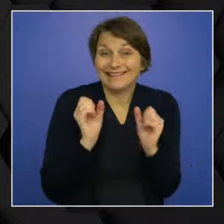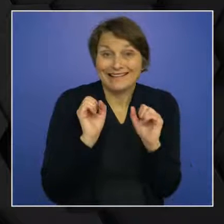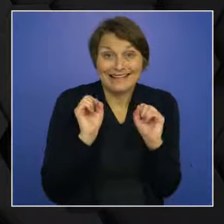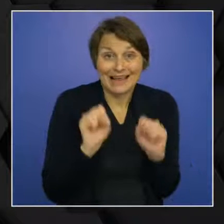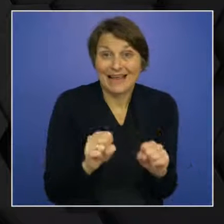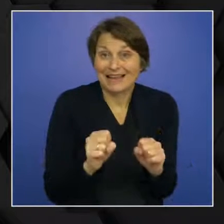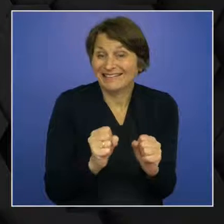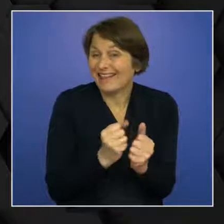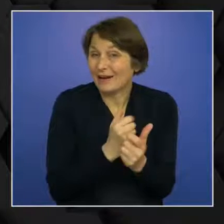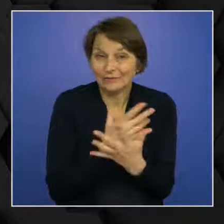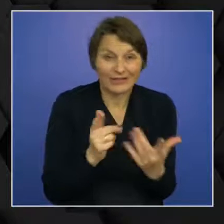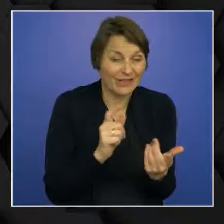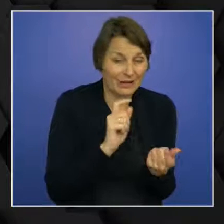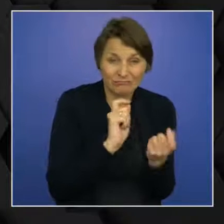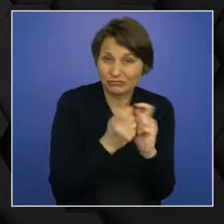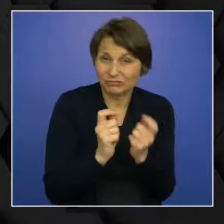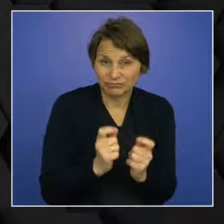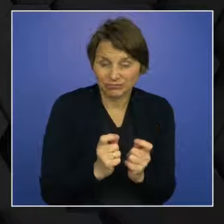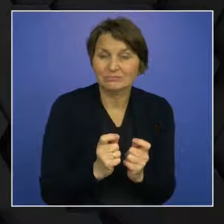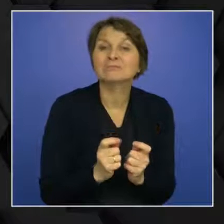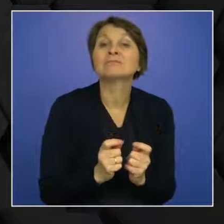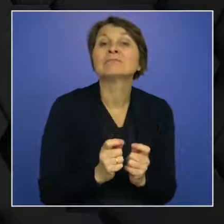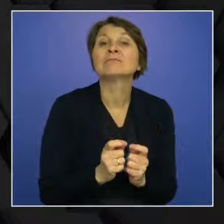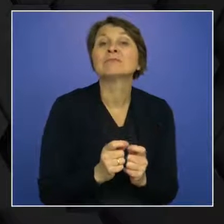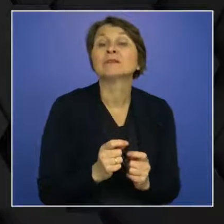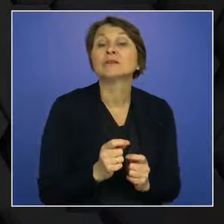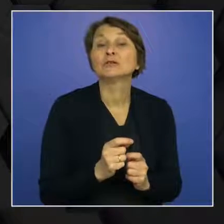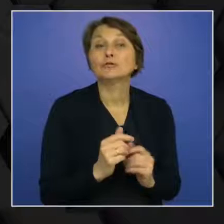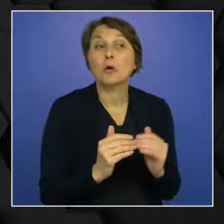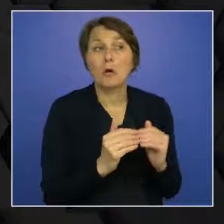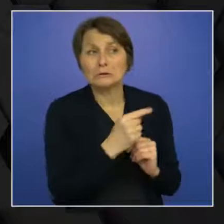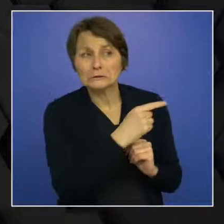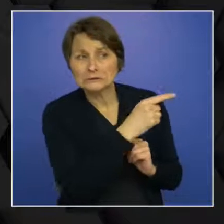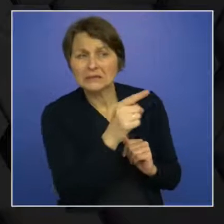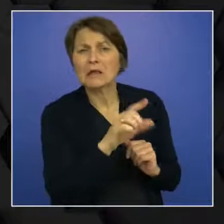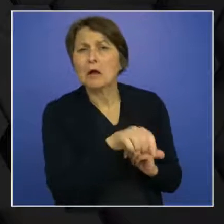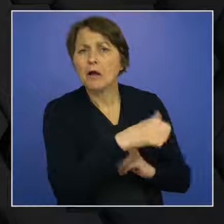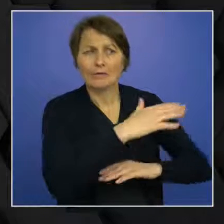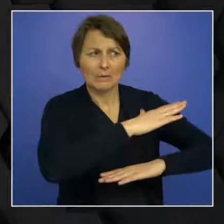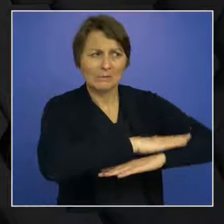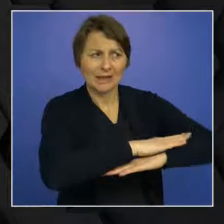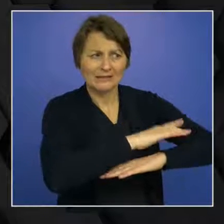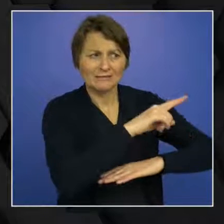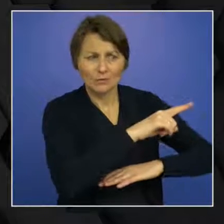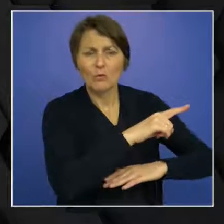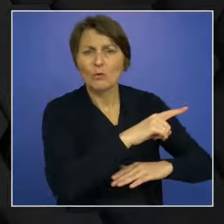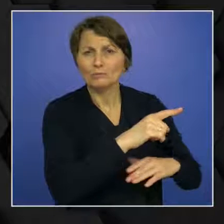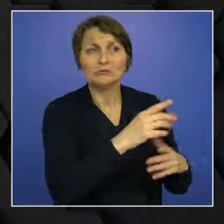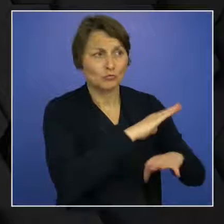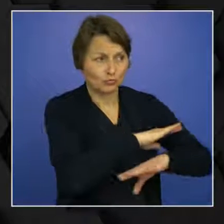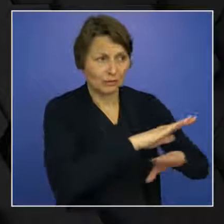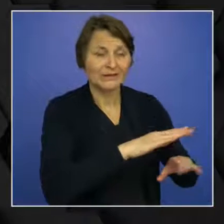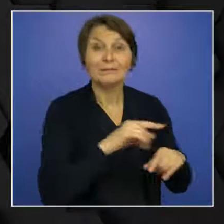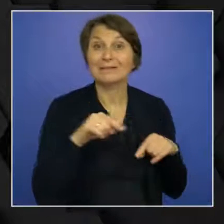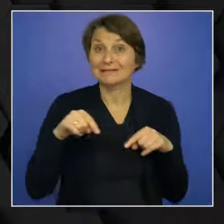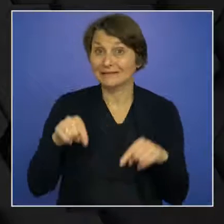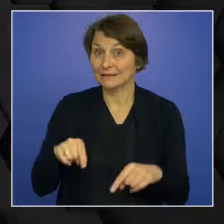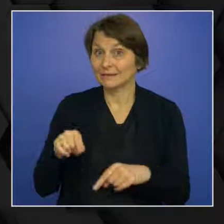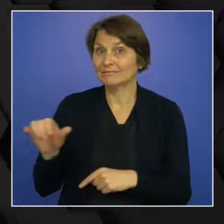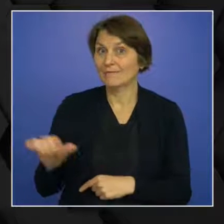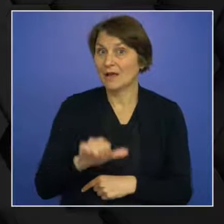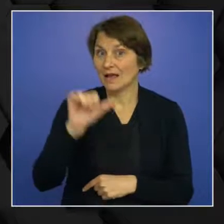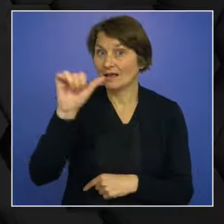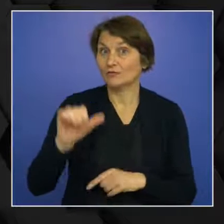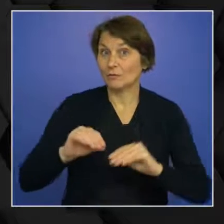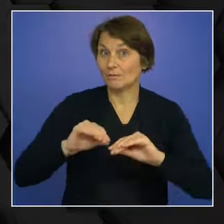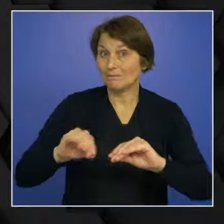Like out-of-the-box streaming platforms do most of it for you, but here you have to be very specific what you want. So if you send